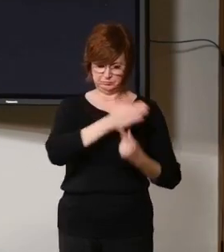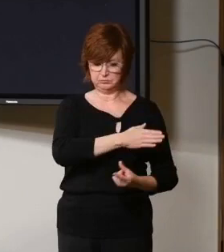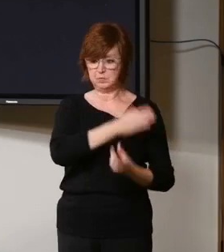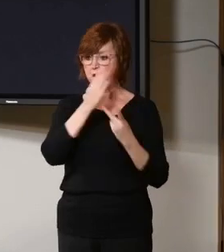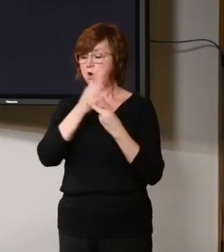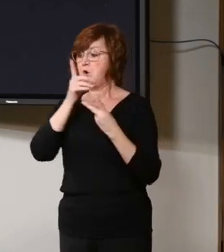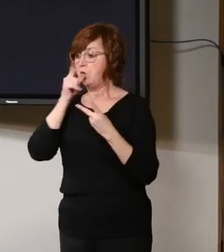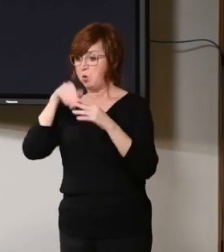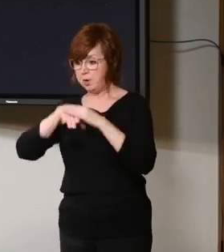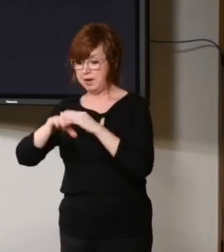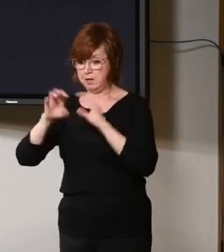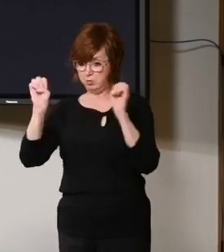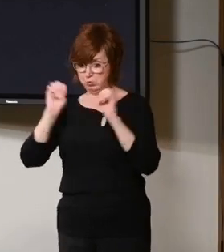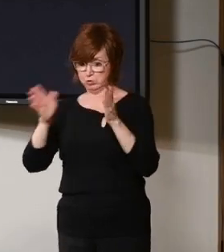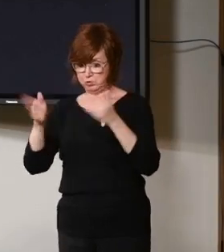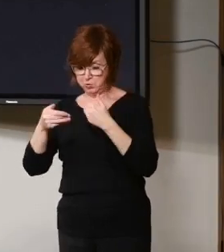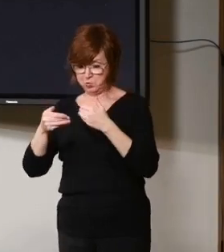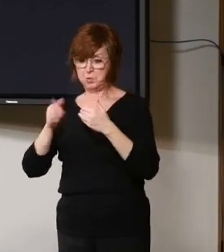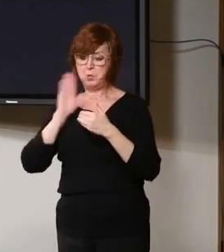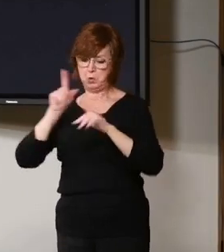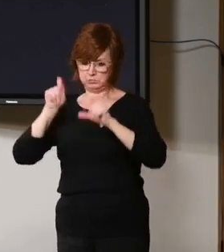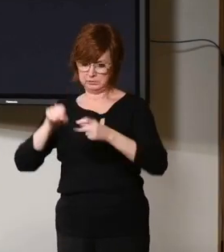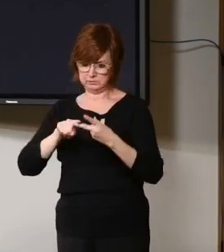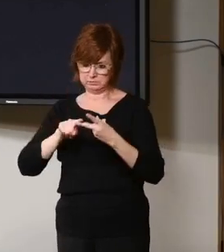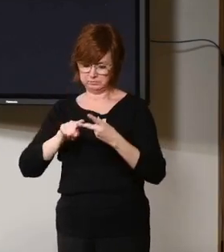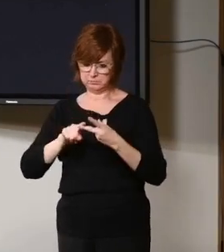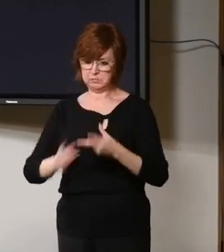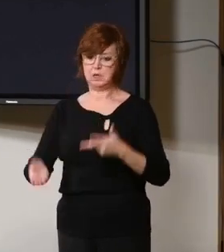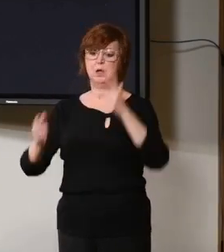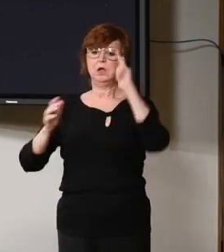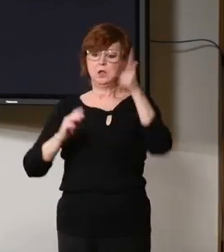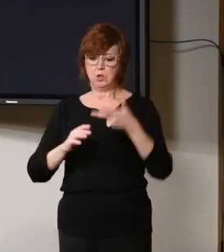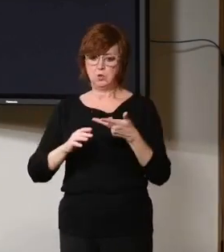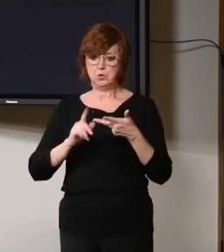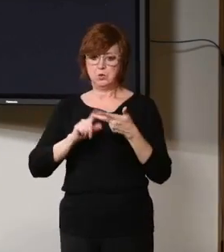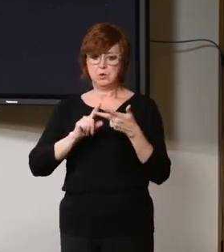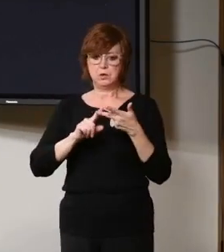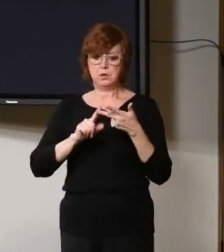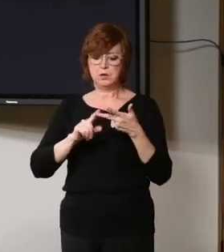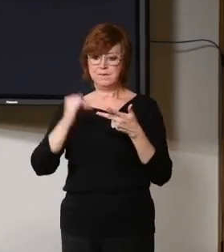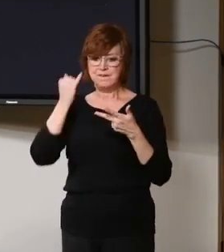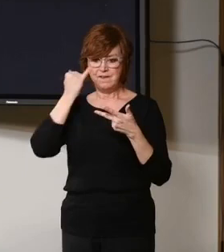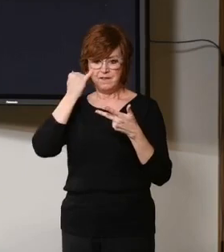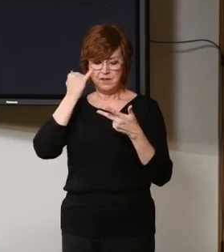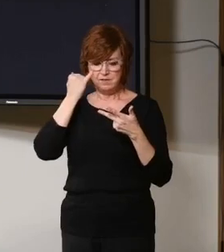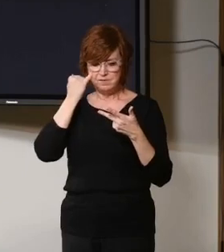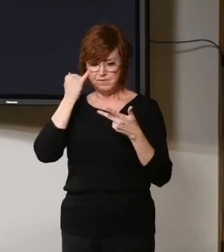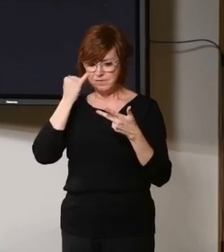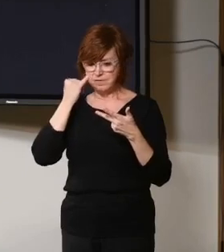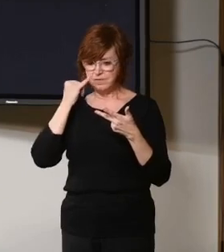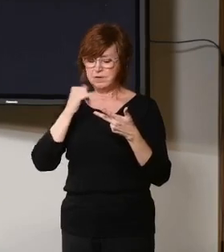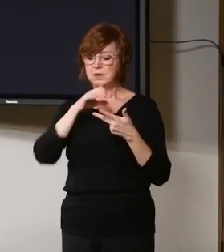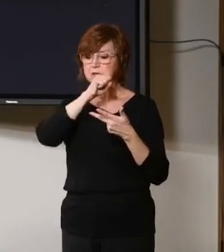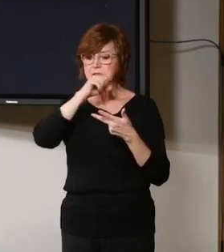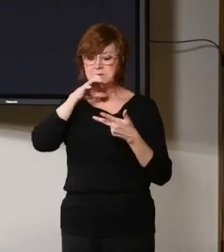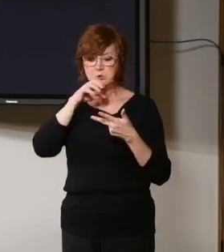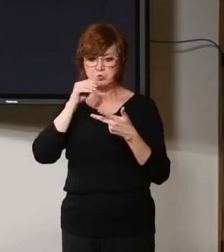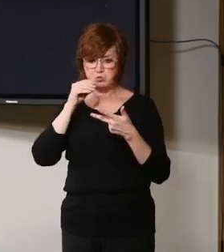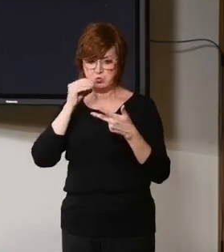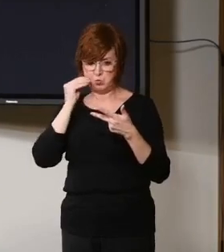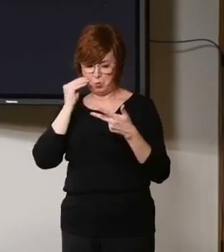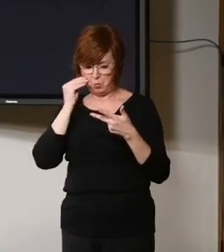also testing any outbreak in long-term care facility where another organism has not been found. While till